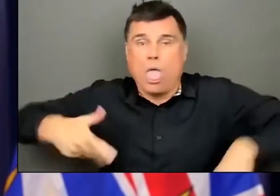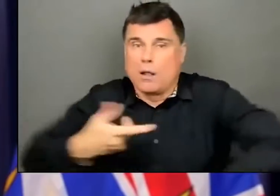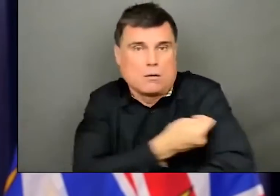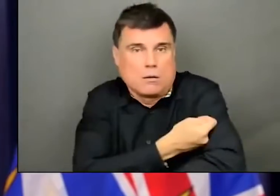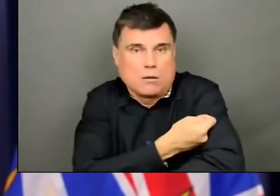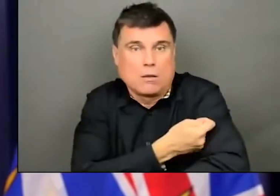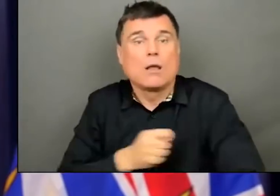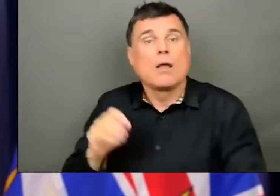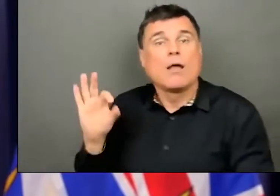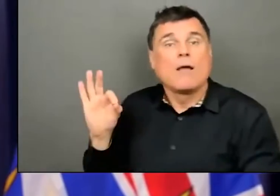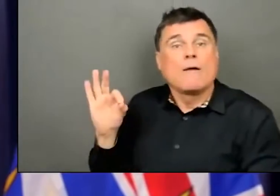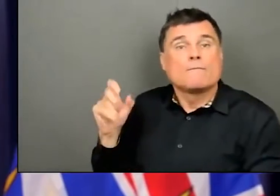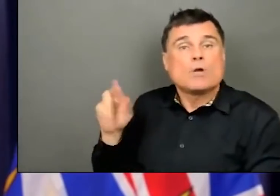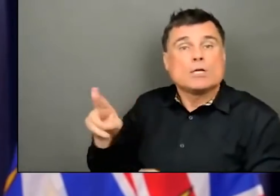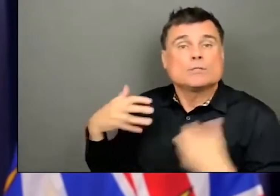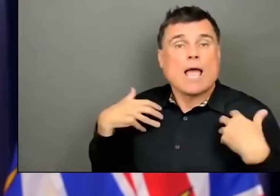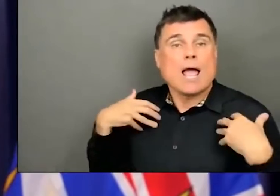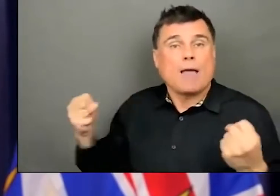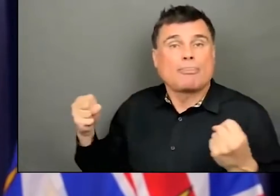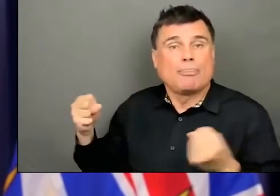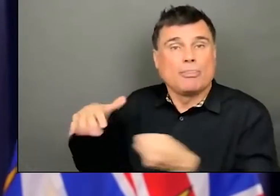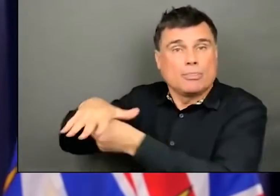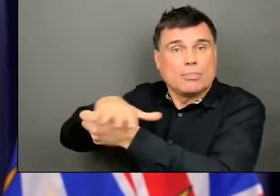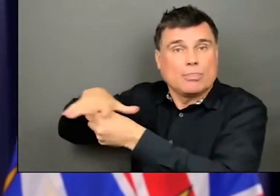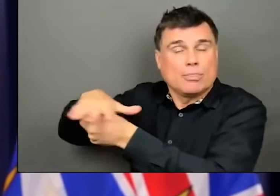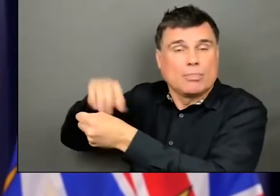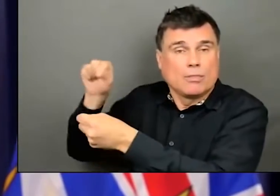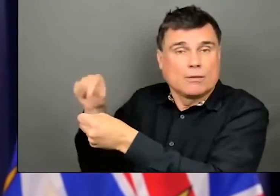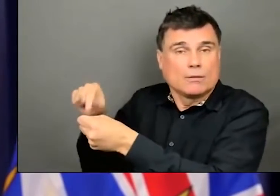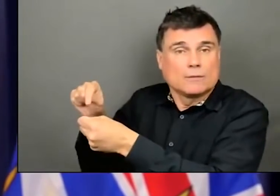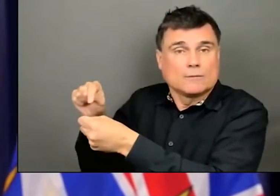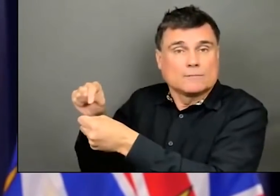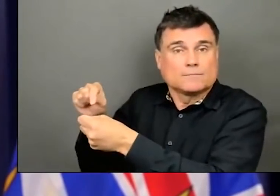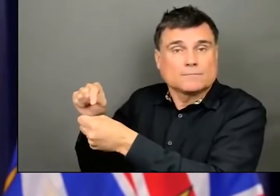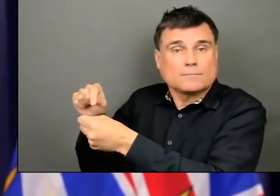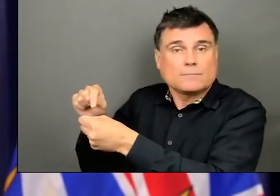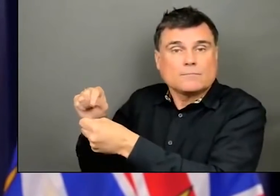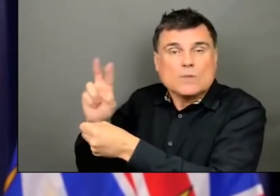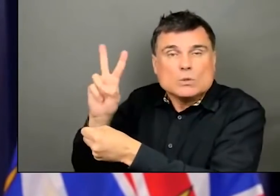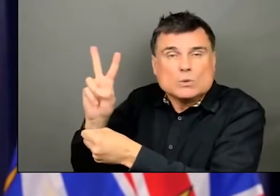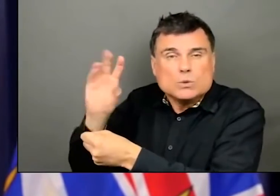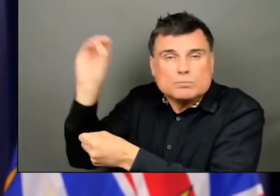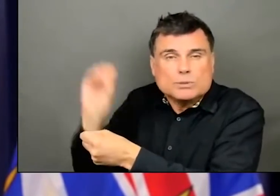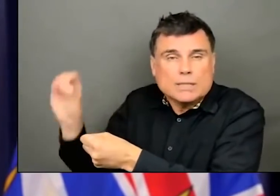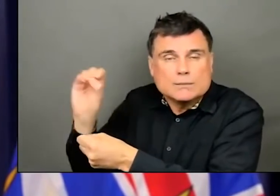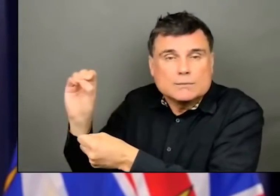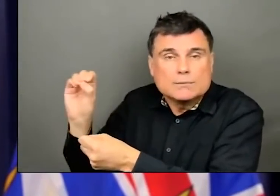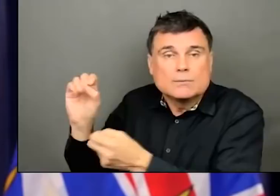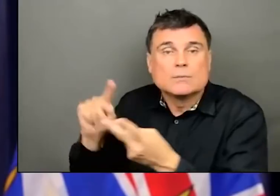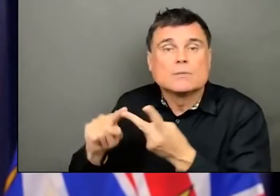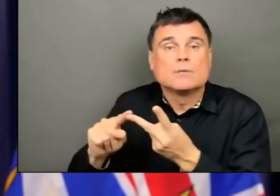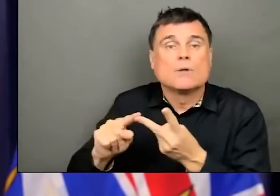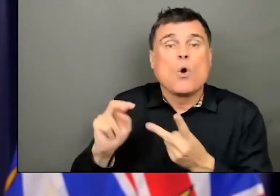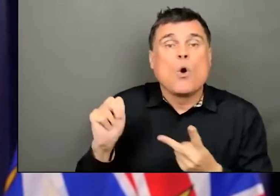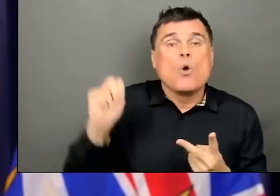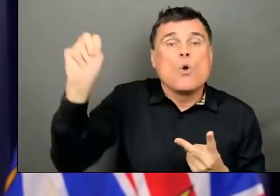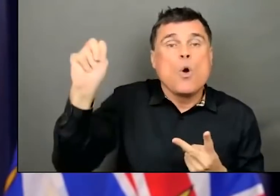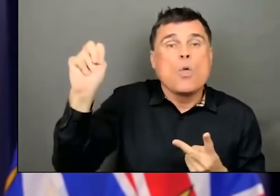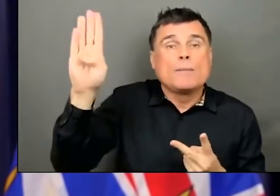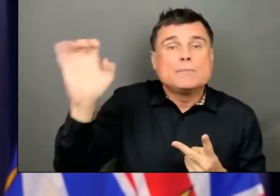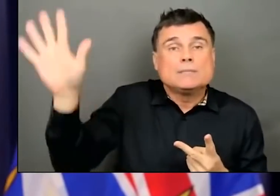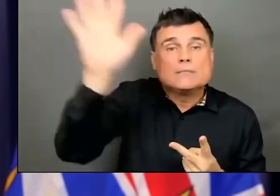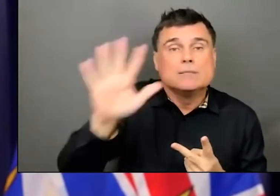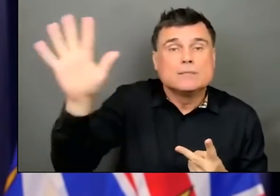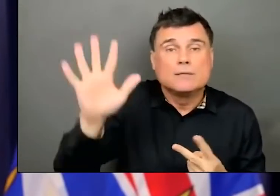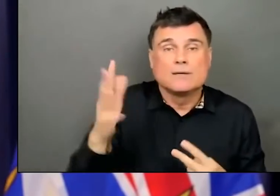that's 587 employees. In Northern Health, 4%, or 320 employees. Vancouver Coastal Health, 2%,